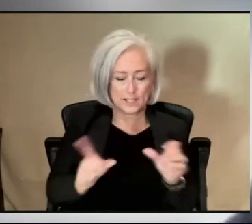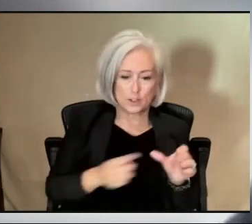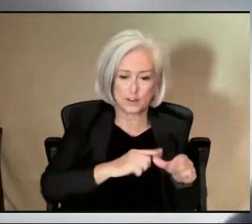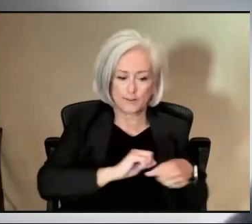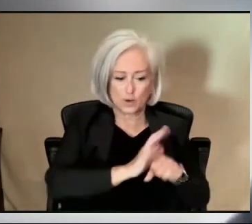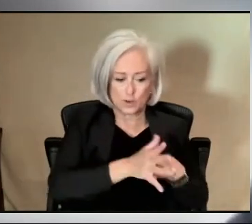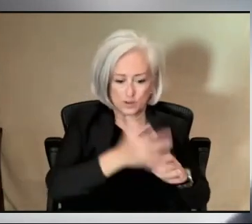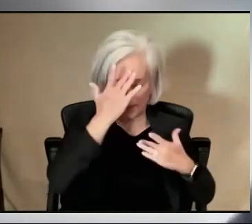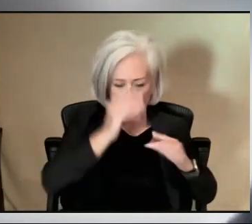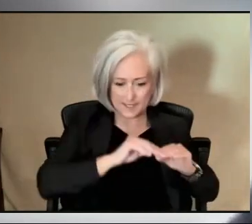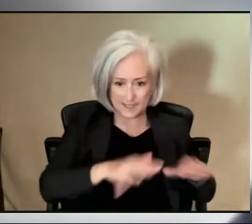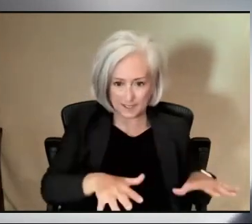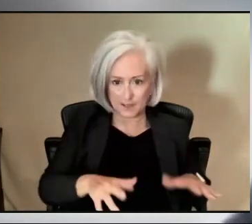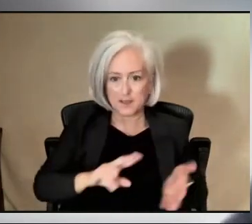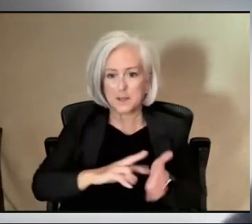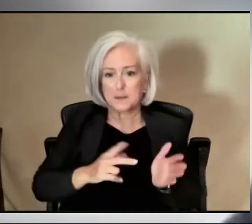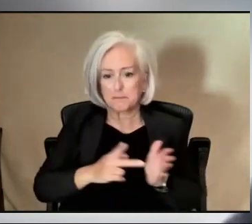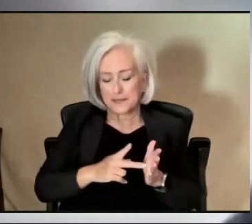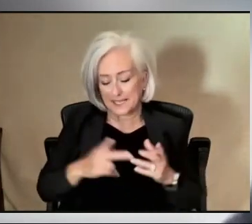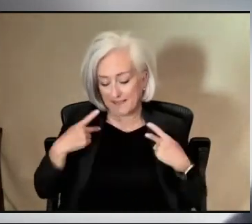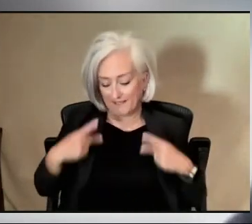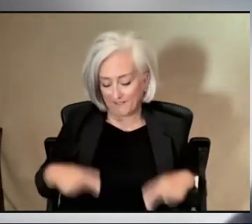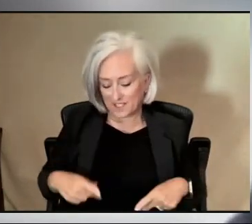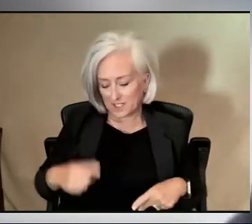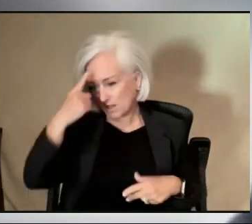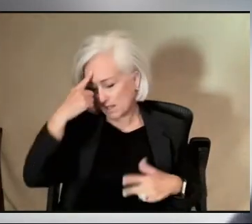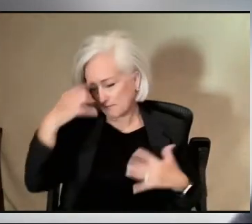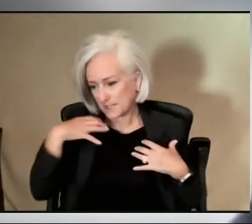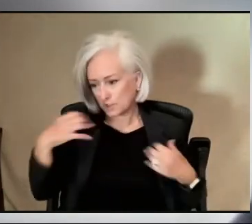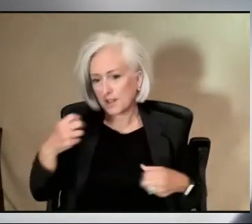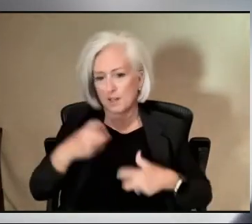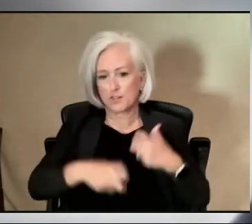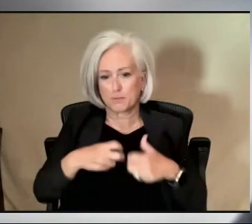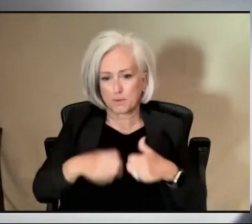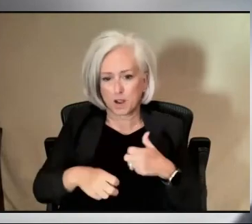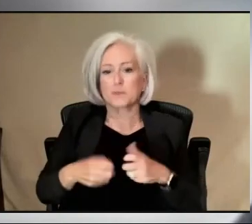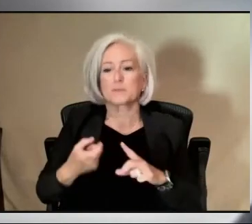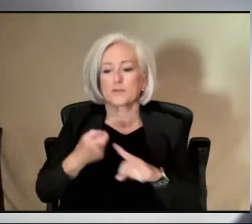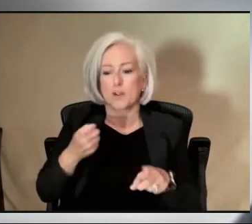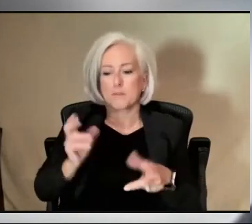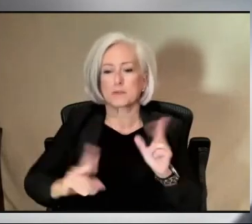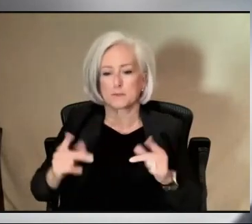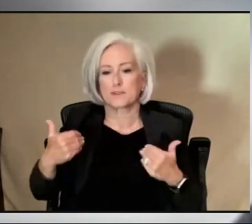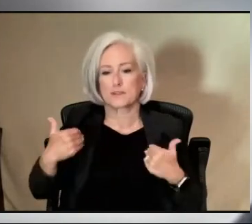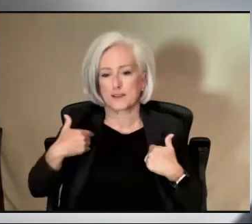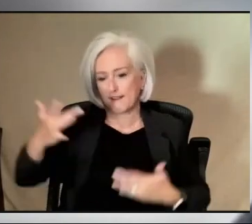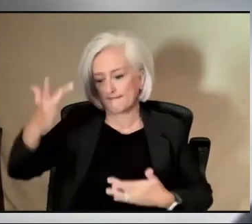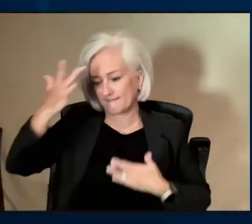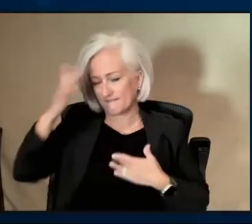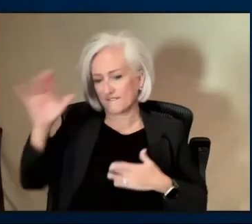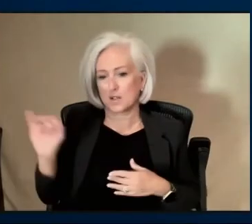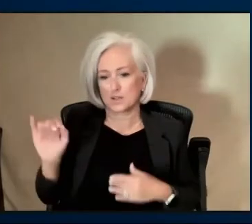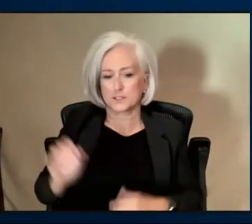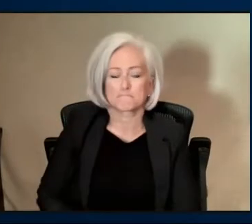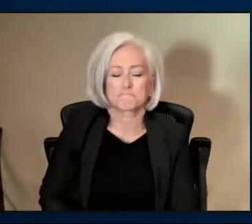physical and mental health issues as a result of infection with the virus.